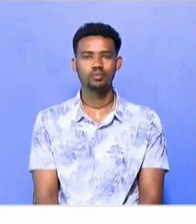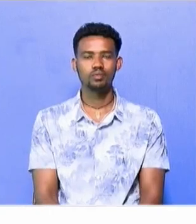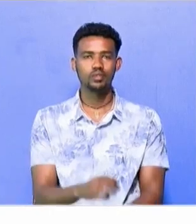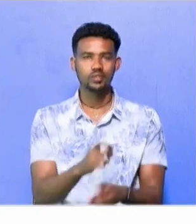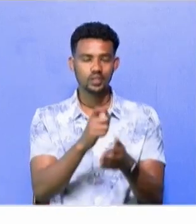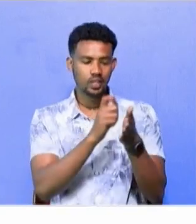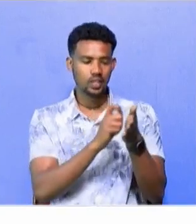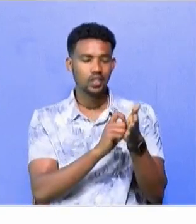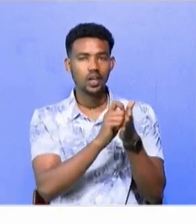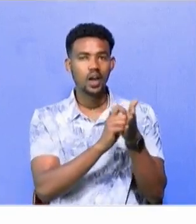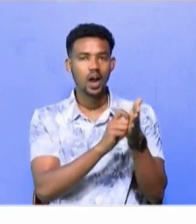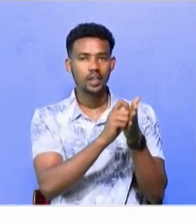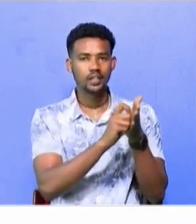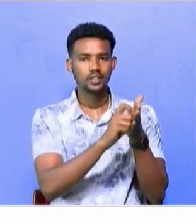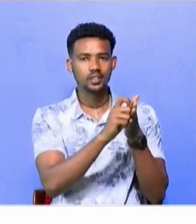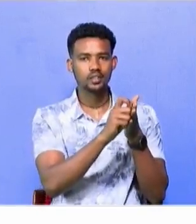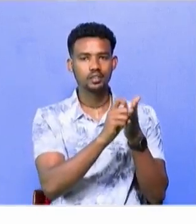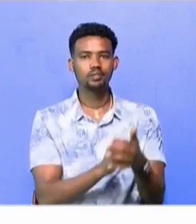Write